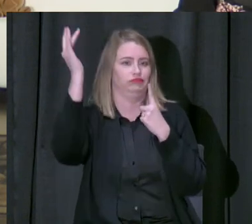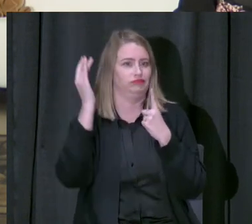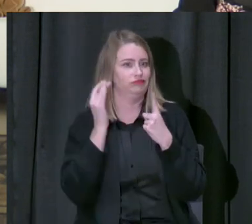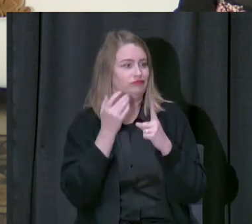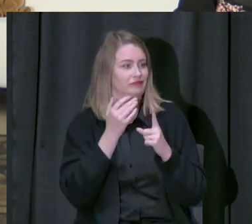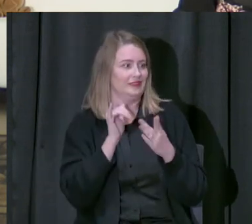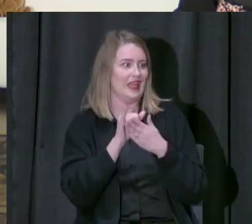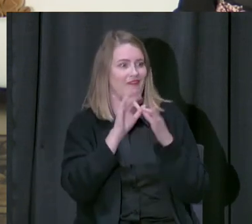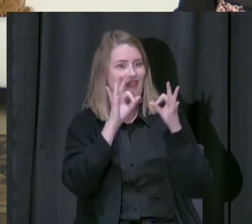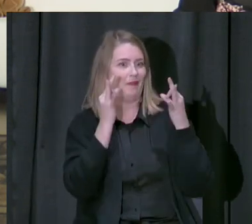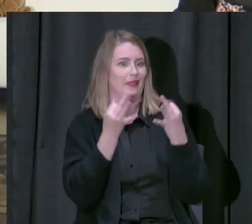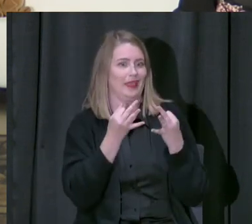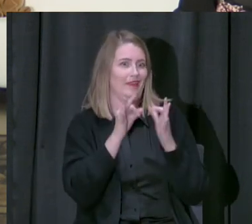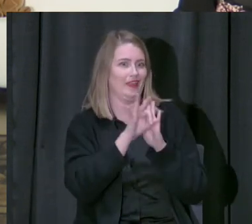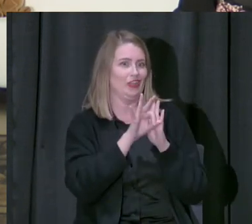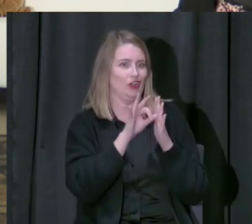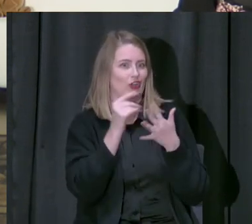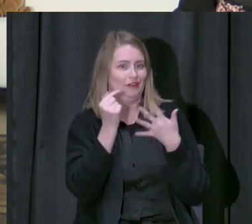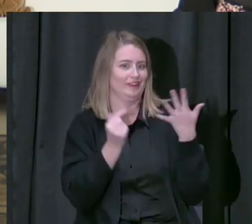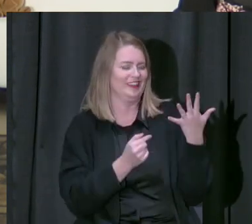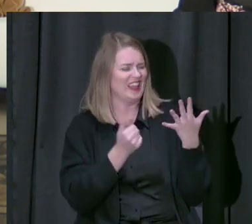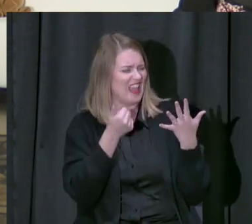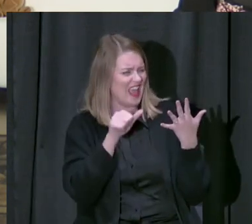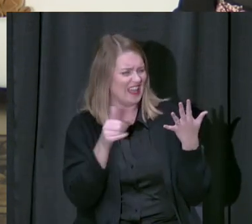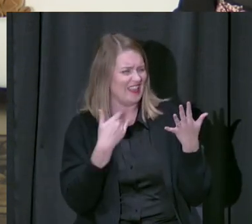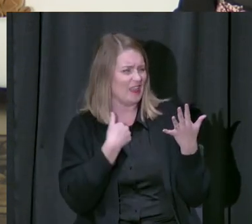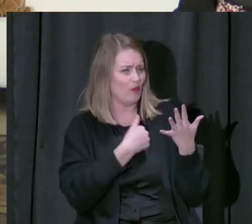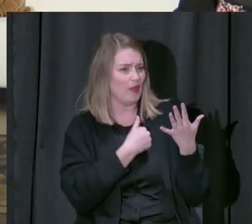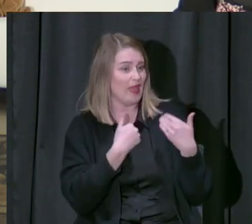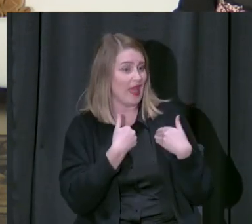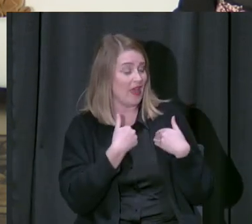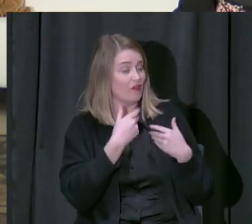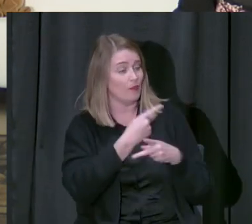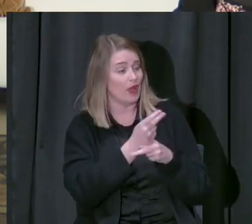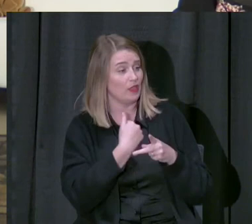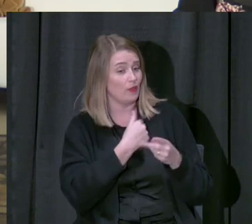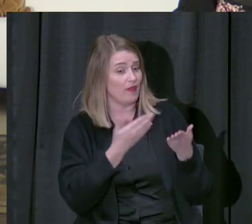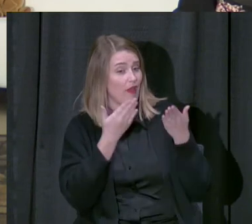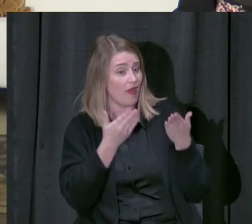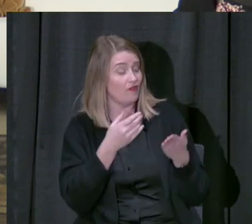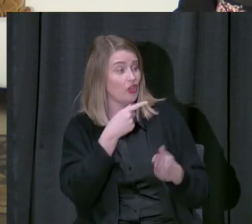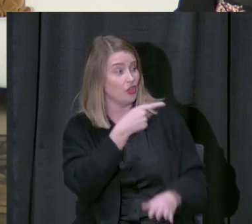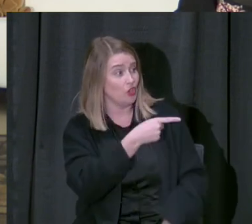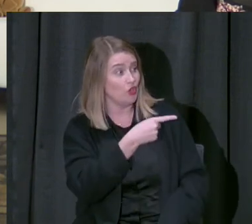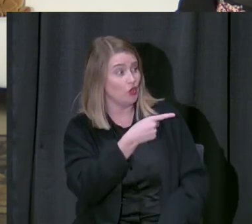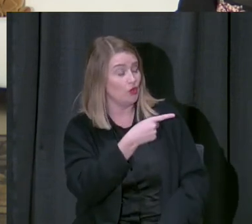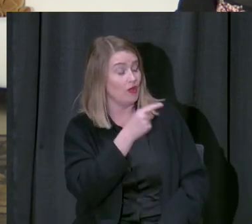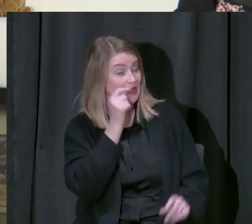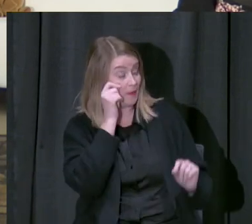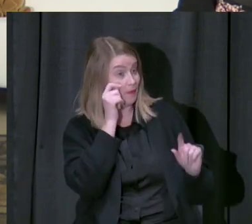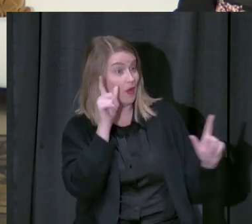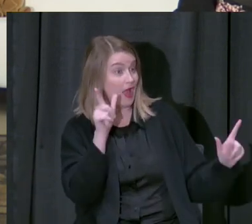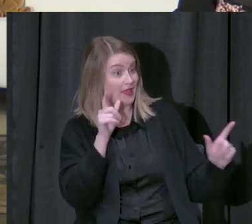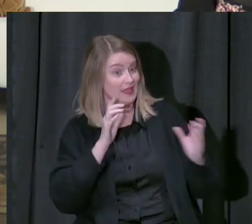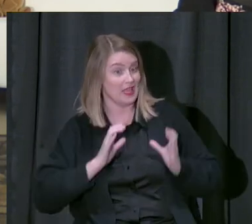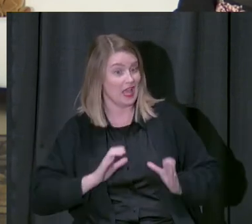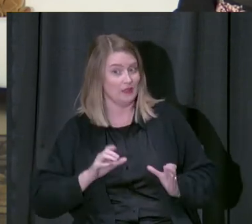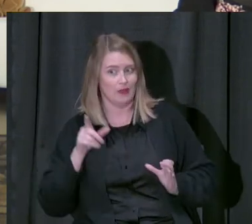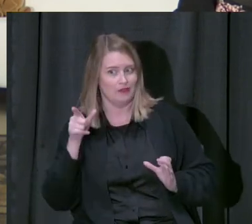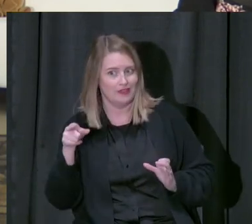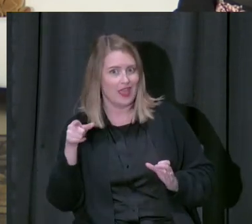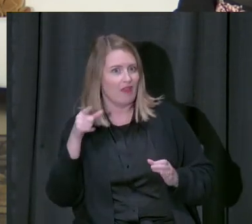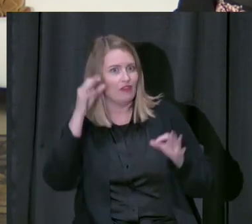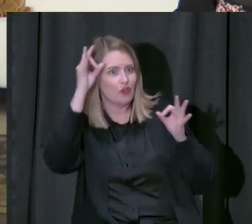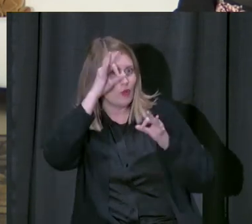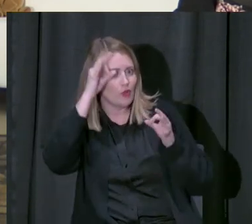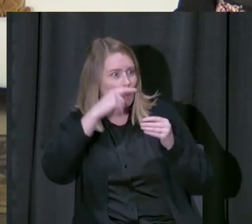in the family of features? Are there any features that we have or products that we offer that you are surprised that customers don't know more about,